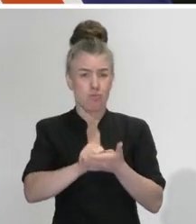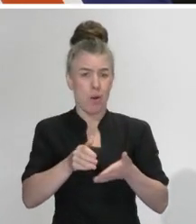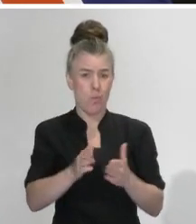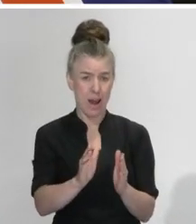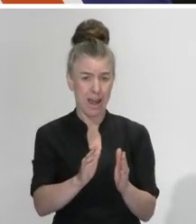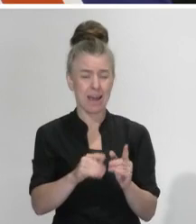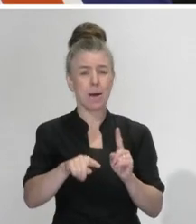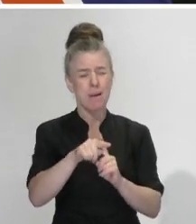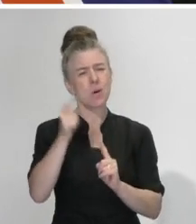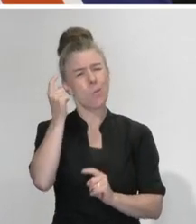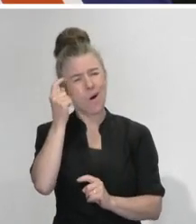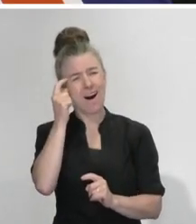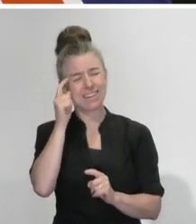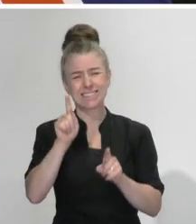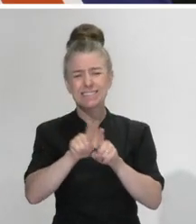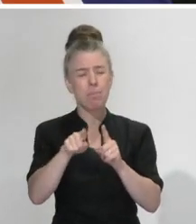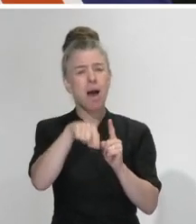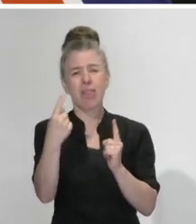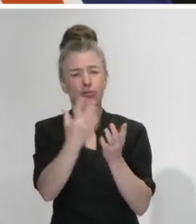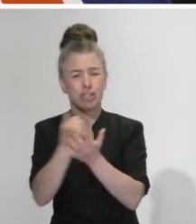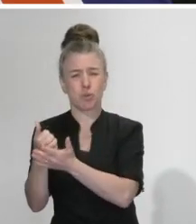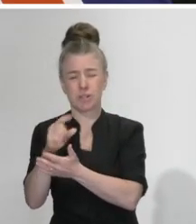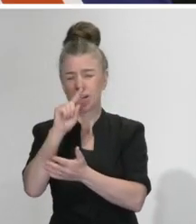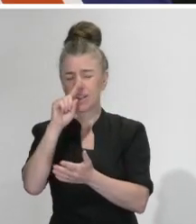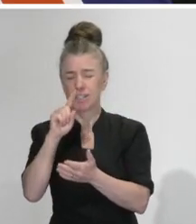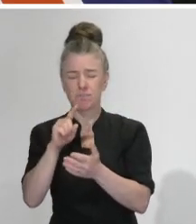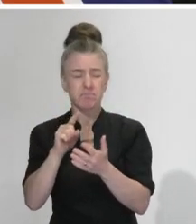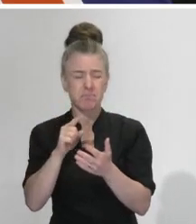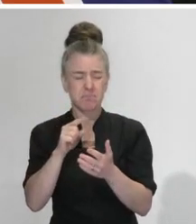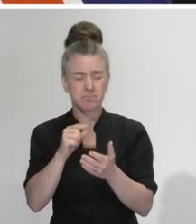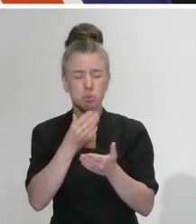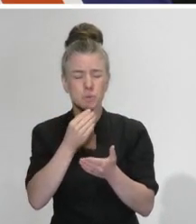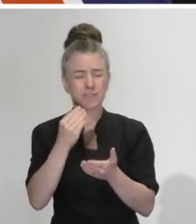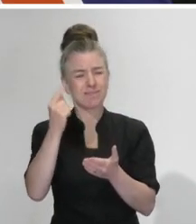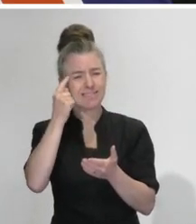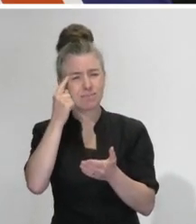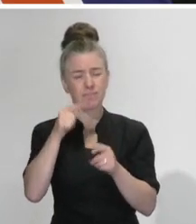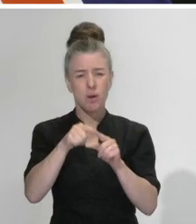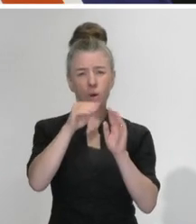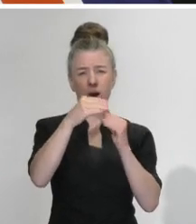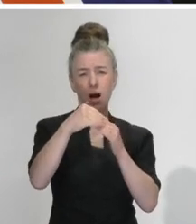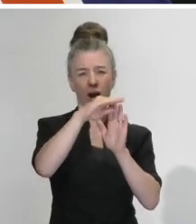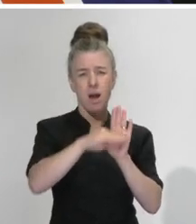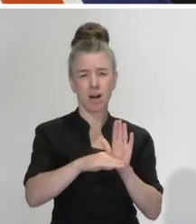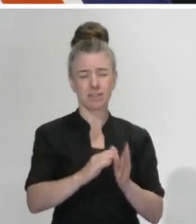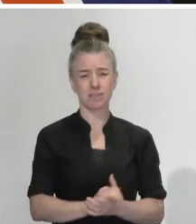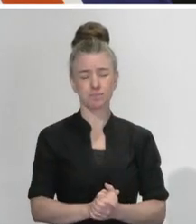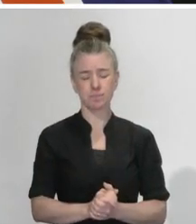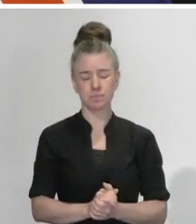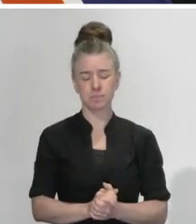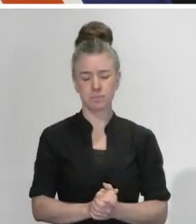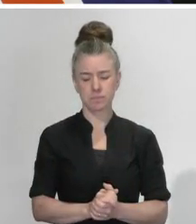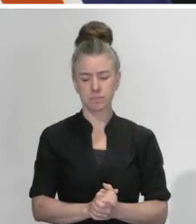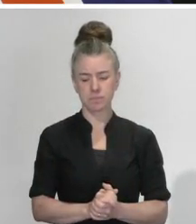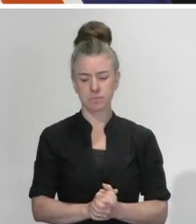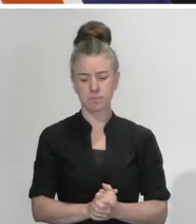used wisely, just like any of our healthcare resources. If they're sourcing it themselves and it doesn't come out of the national resource. If they're